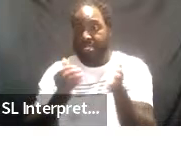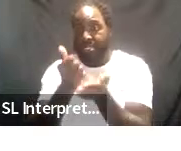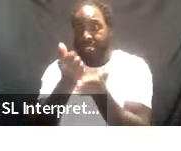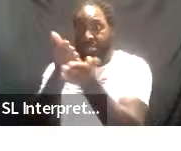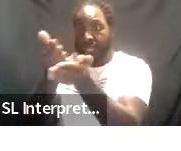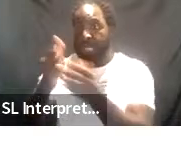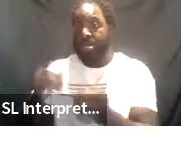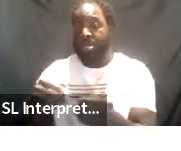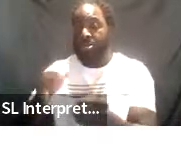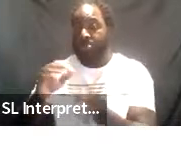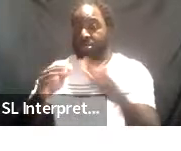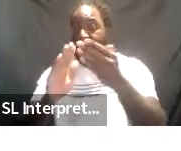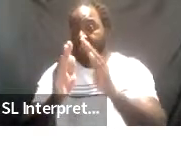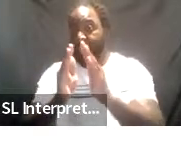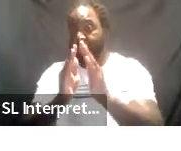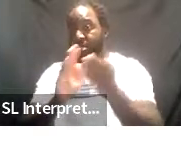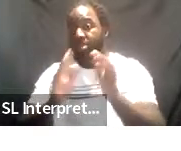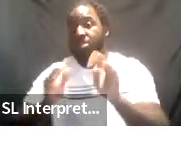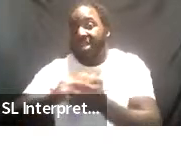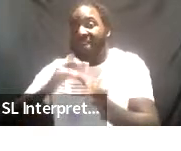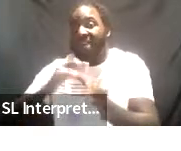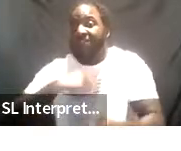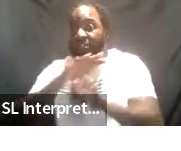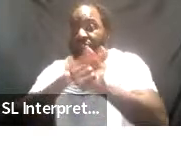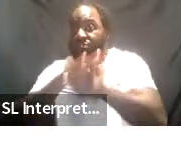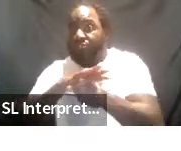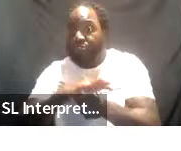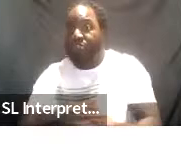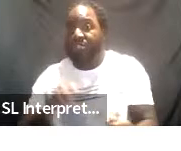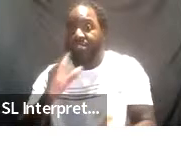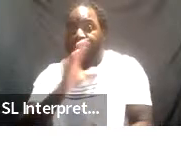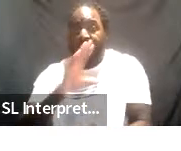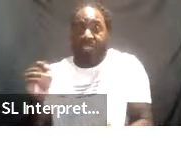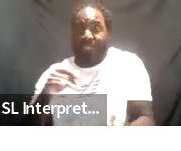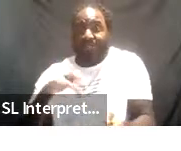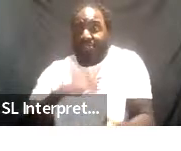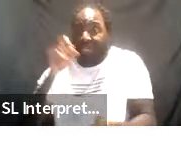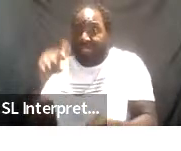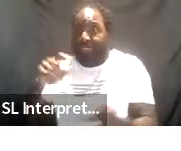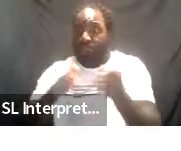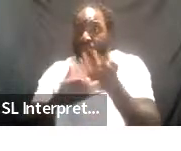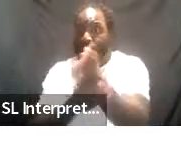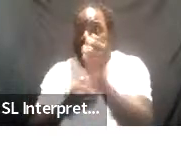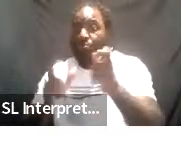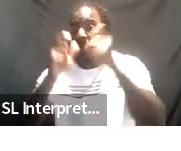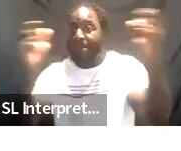feel overburdened or like they have to undergo dramatic changes as we do that.